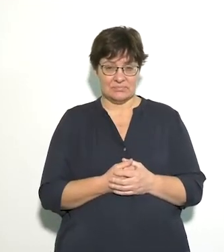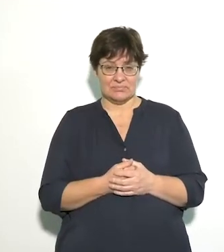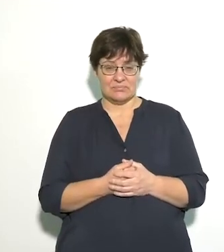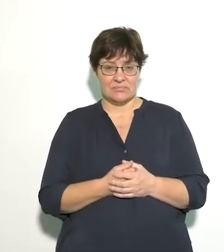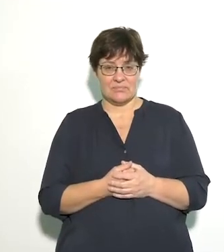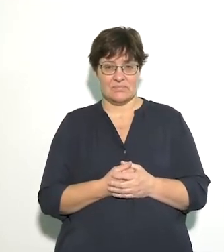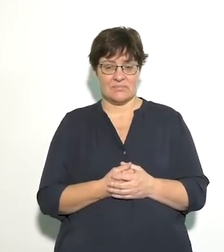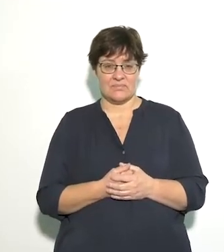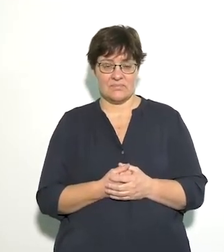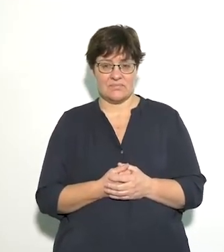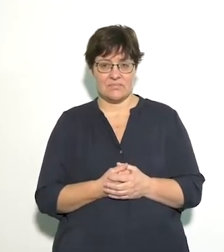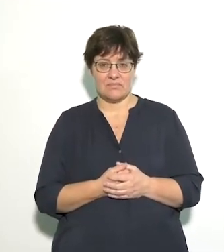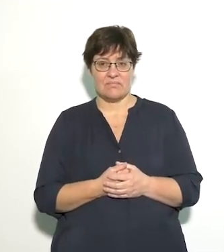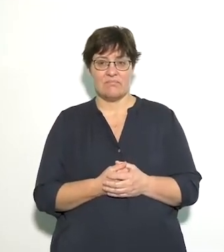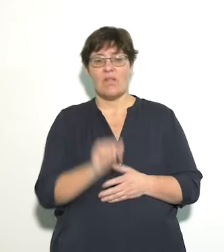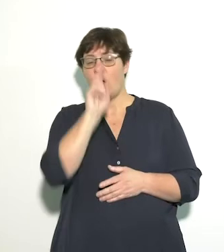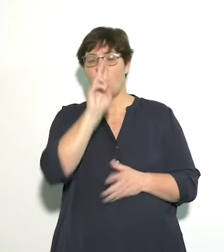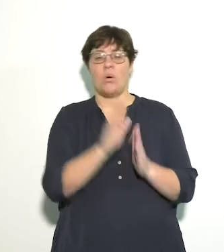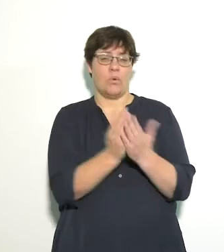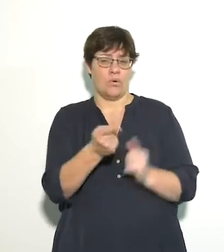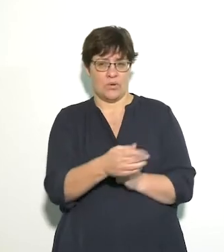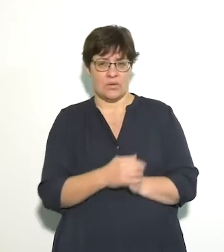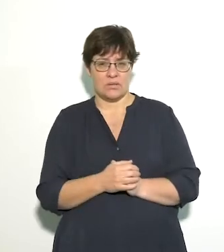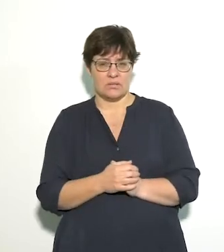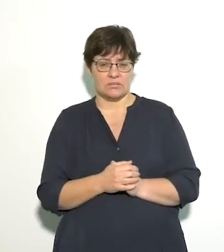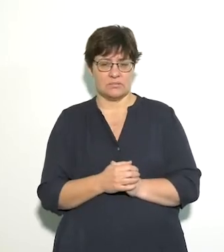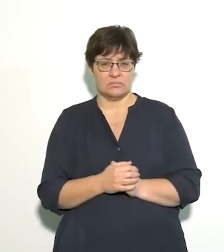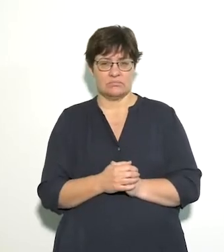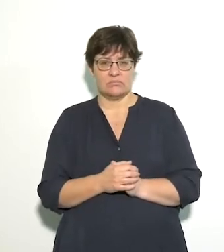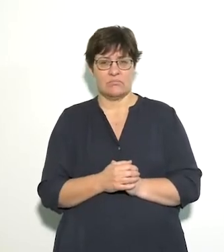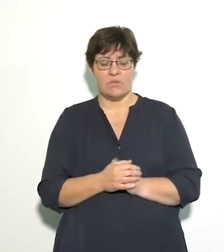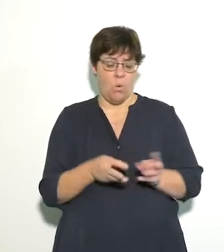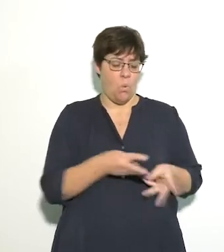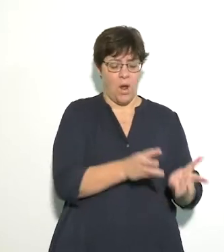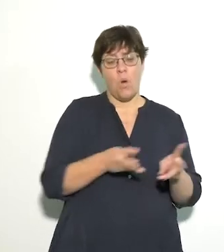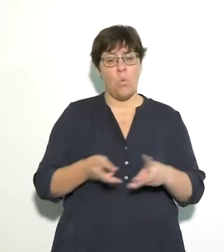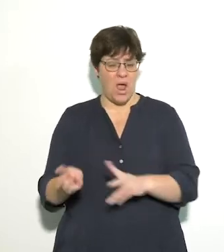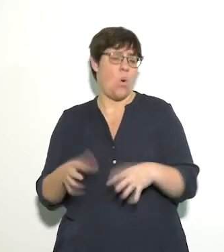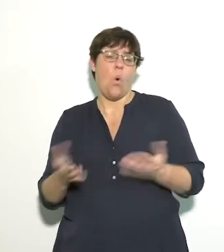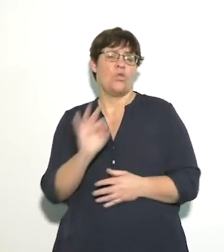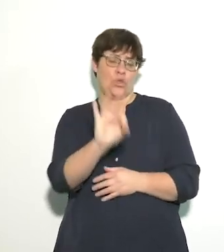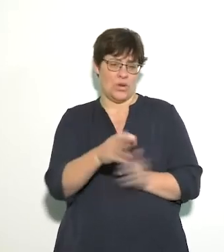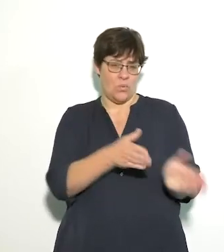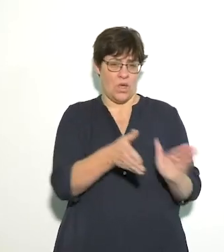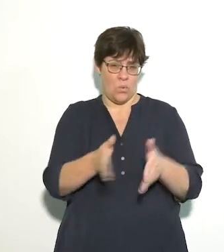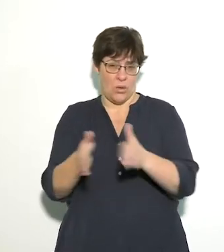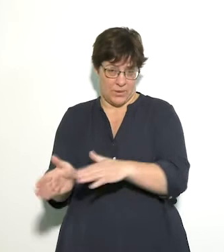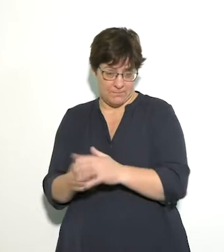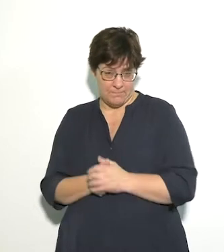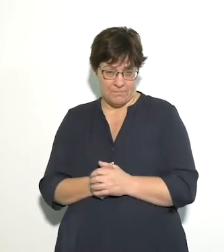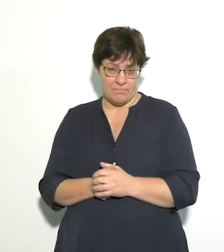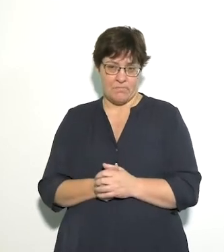Now, let's have a look at the book. The book can work in 2 different methods, or 3 different methods